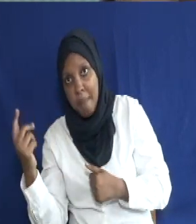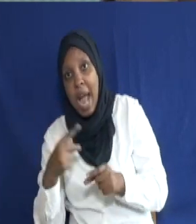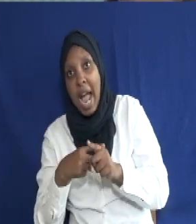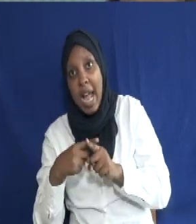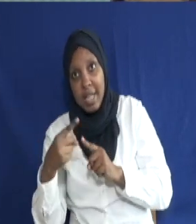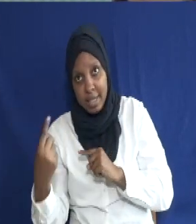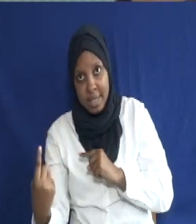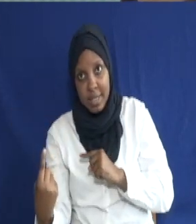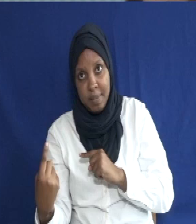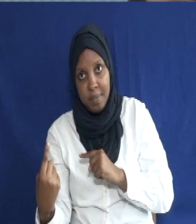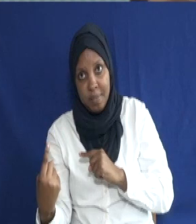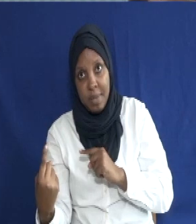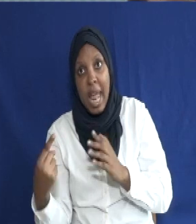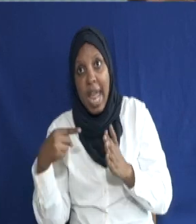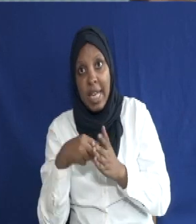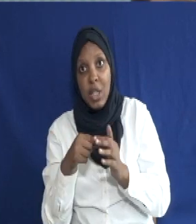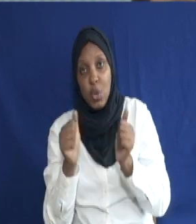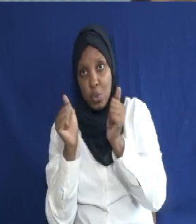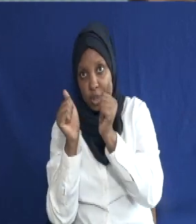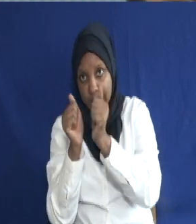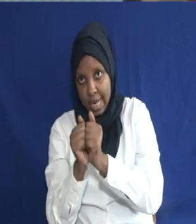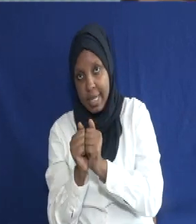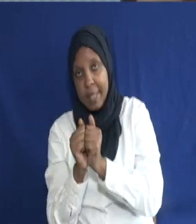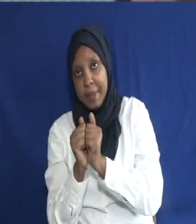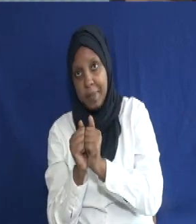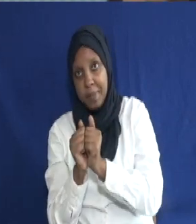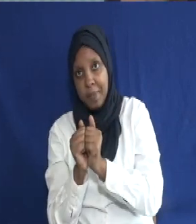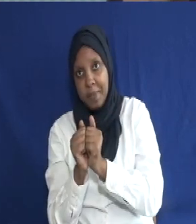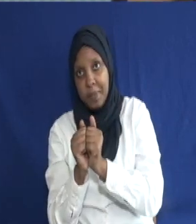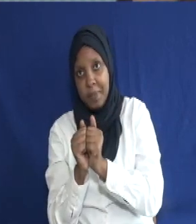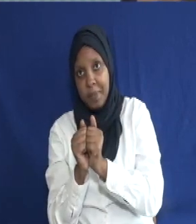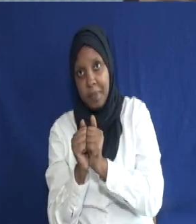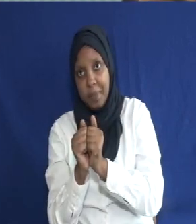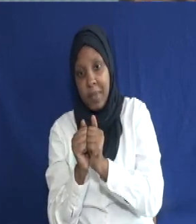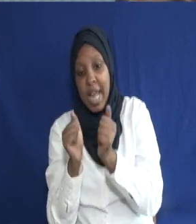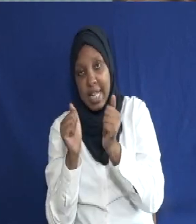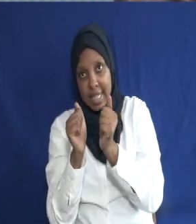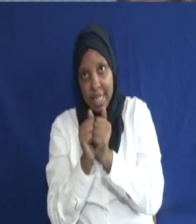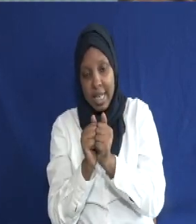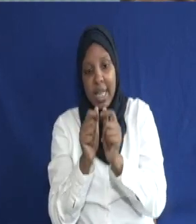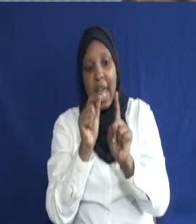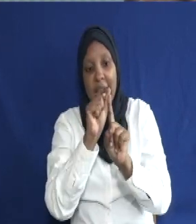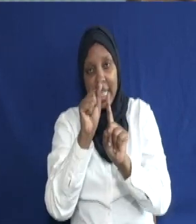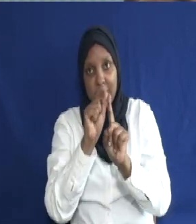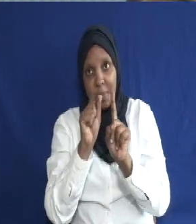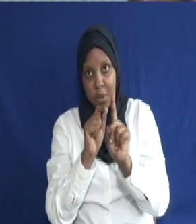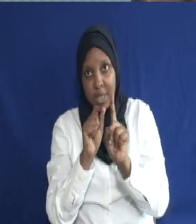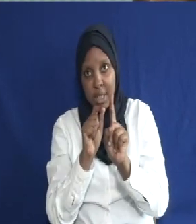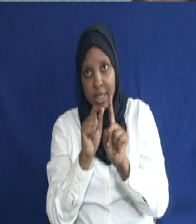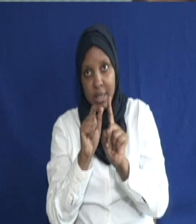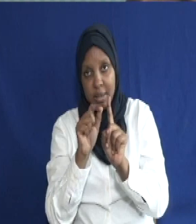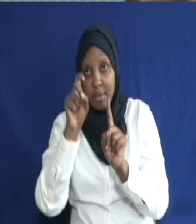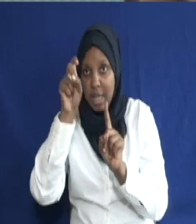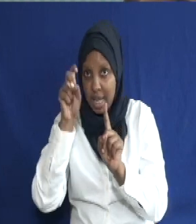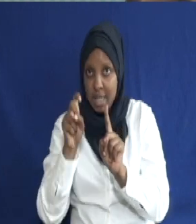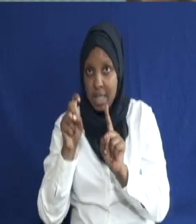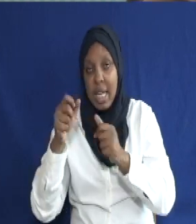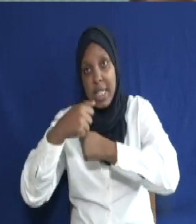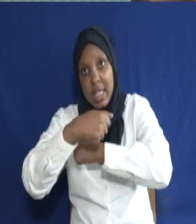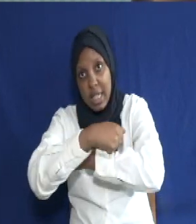we'll have 10 exponent x is equal to 10 squared on the other